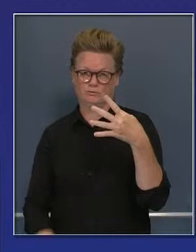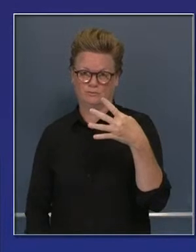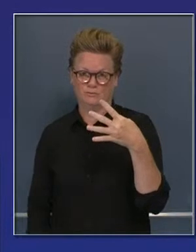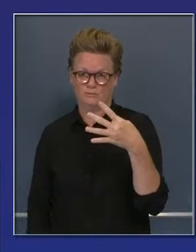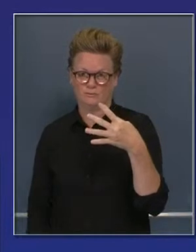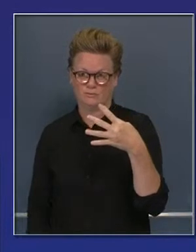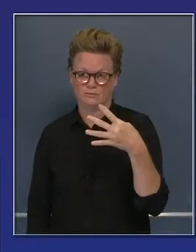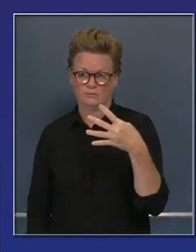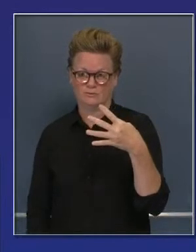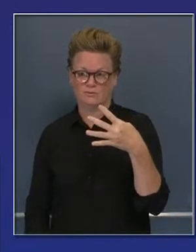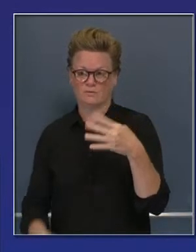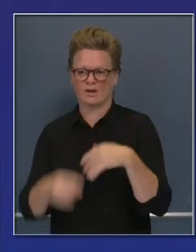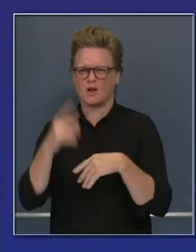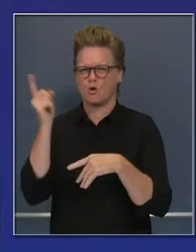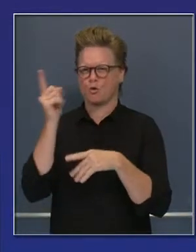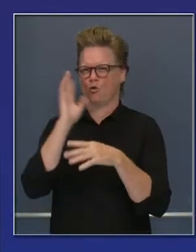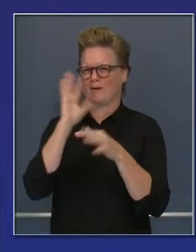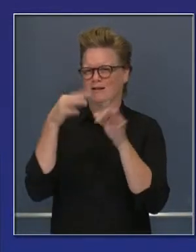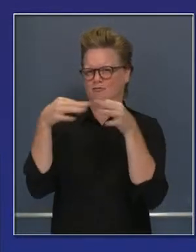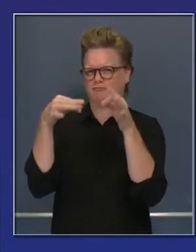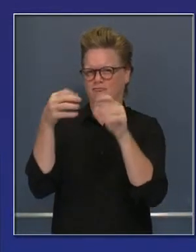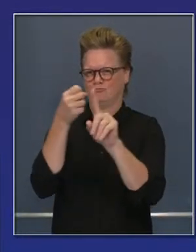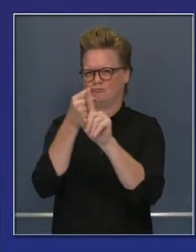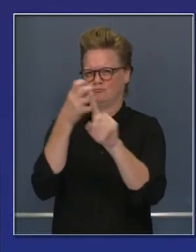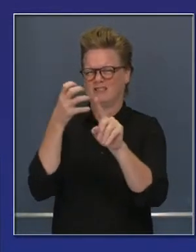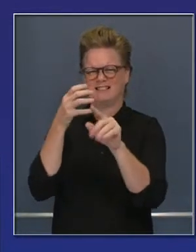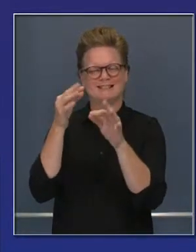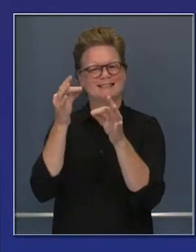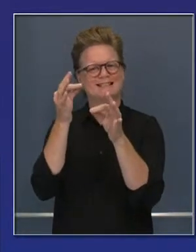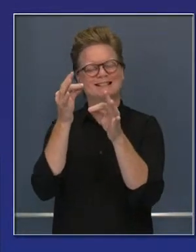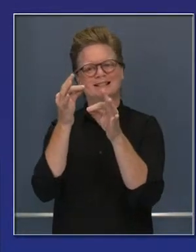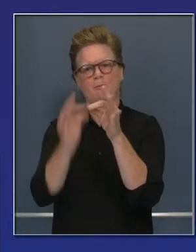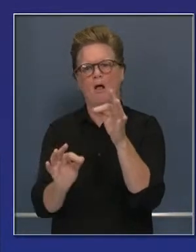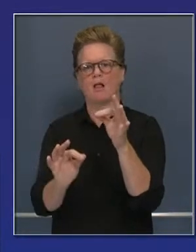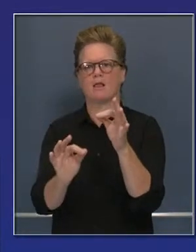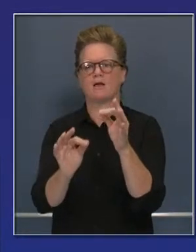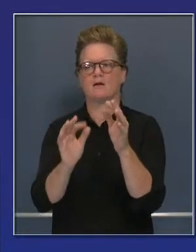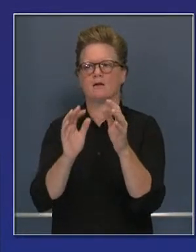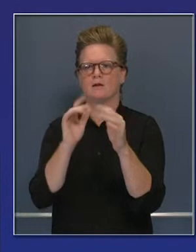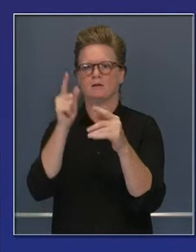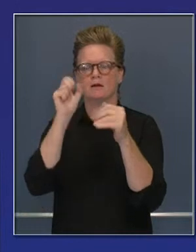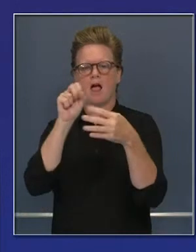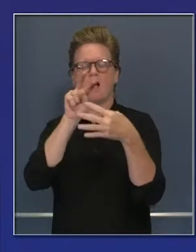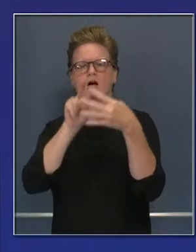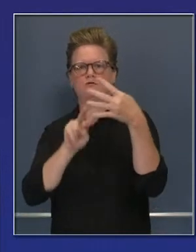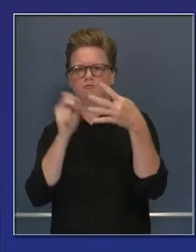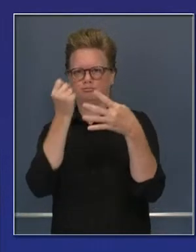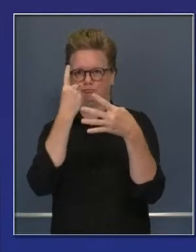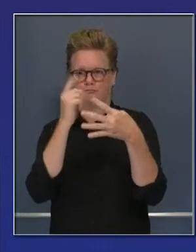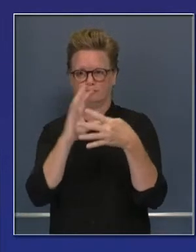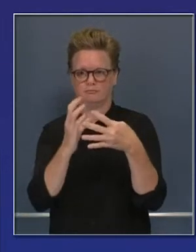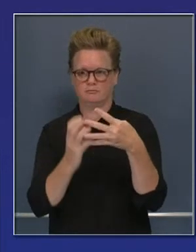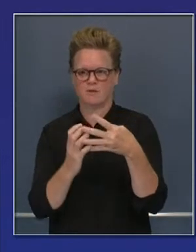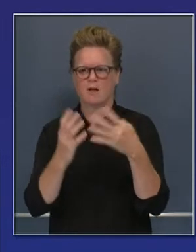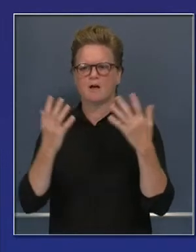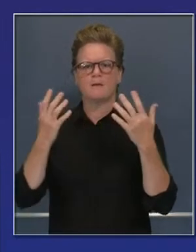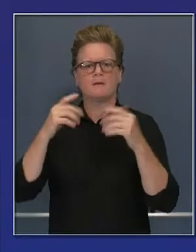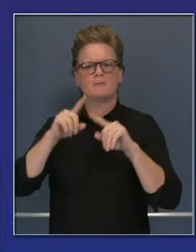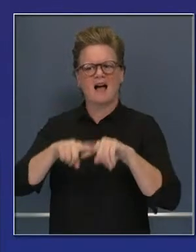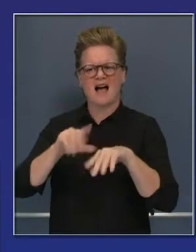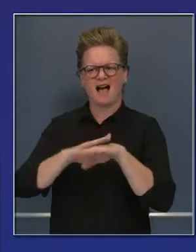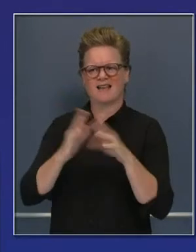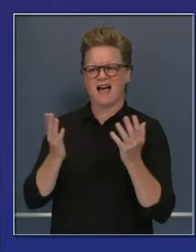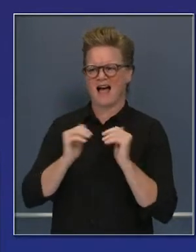statewide approach, which is much more simple, obviously extends more stringent considerations based upon our